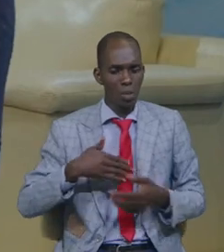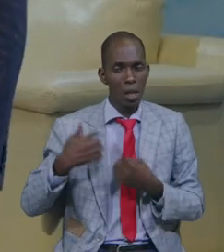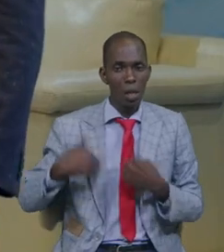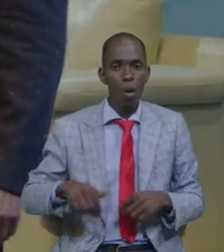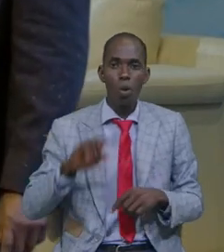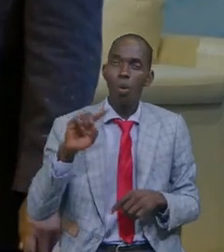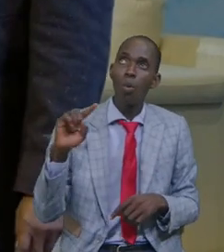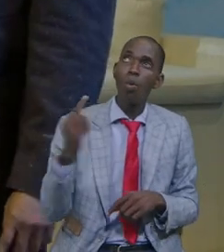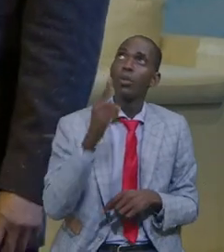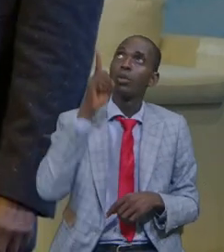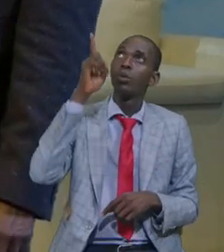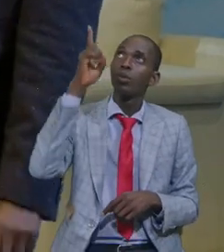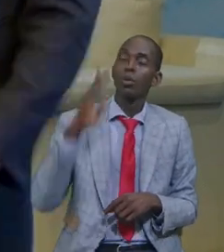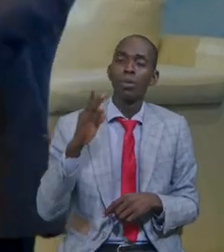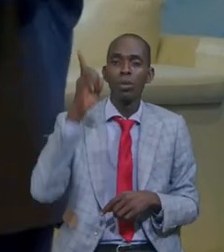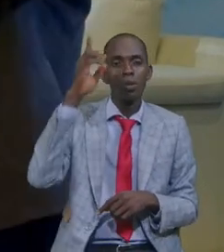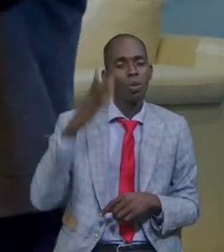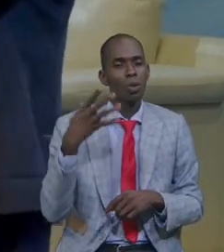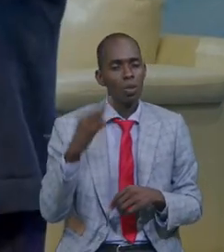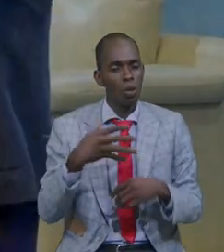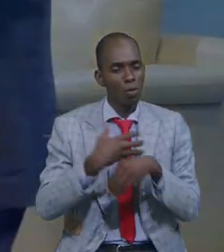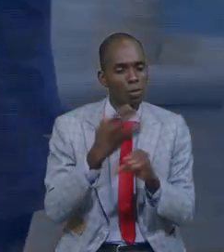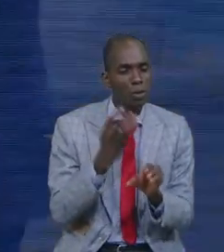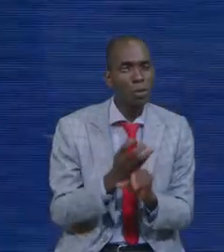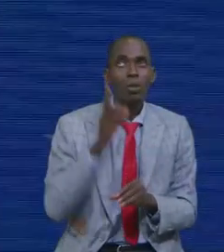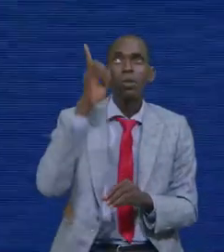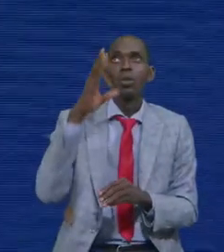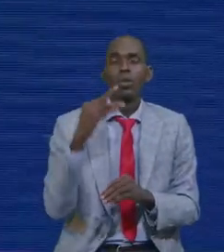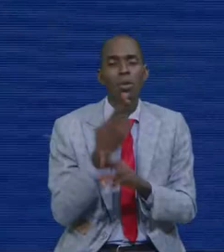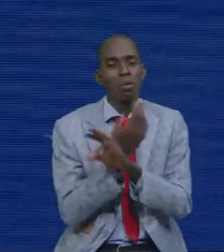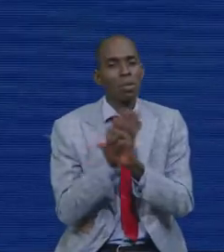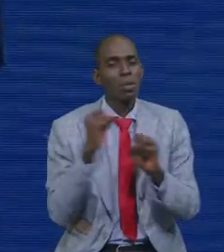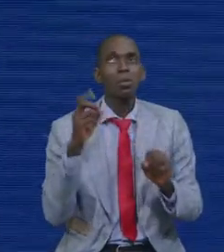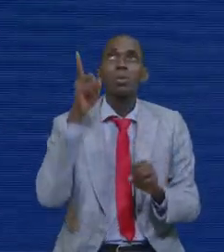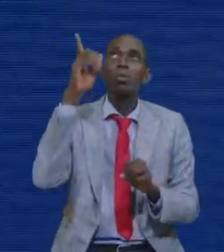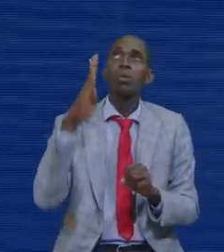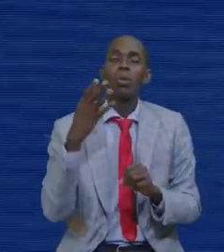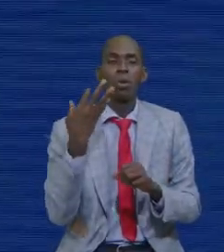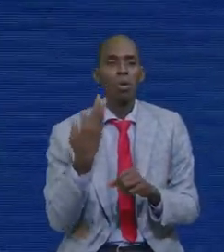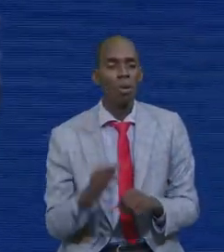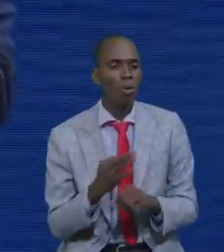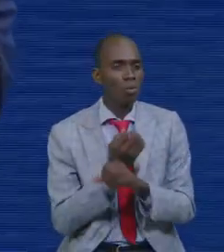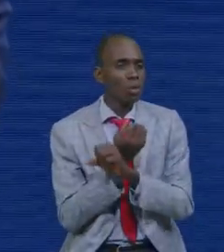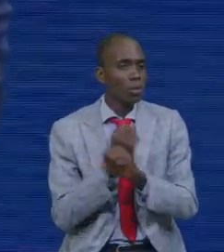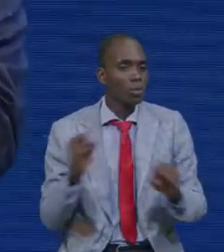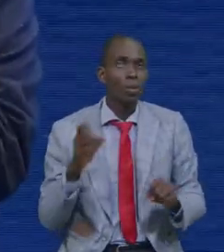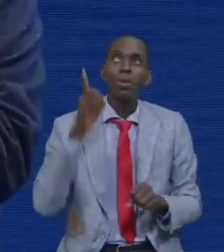of creation, the God of redemption, the God of salvation, and the God of all power, is the only one that